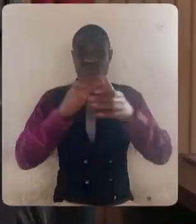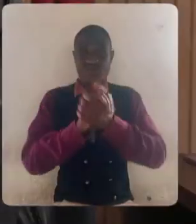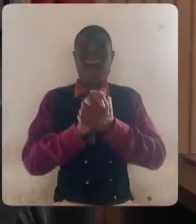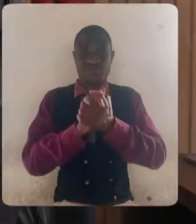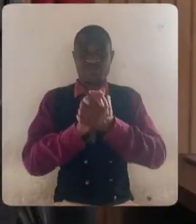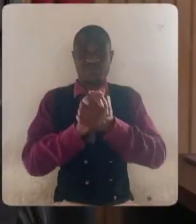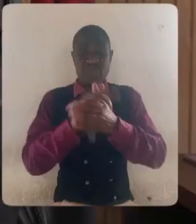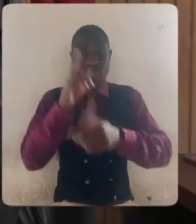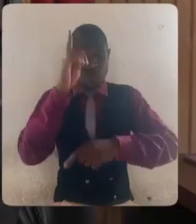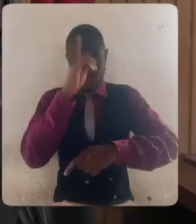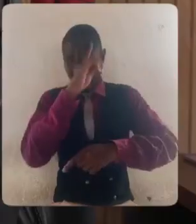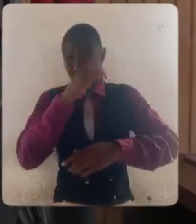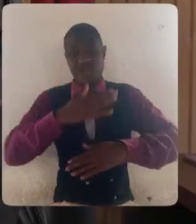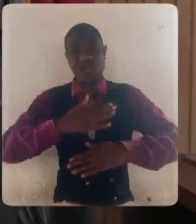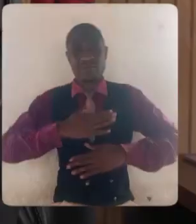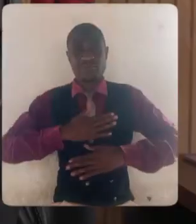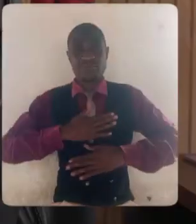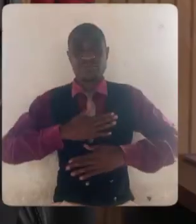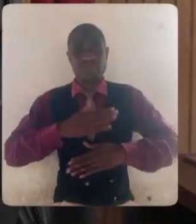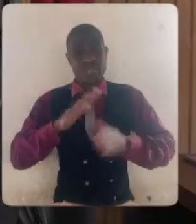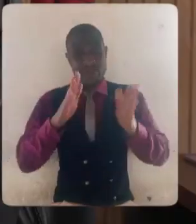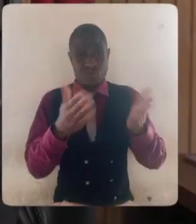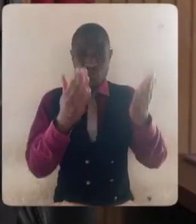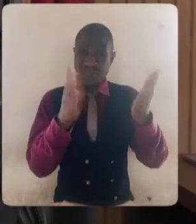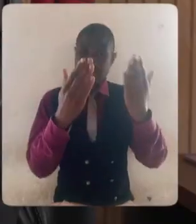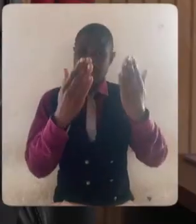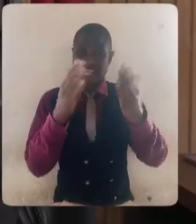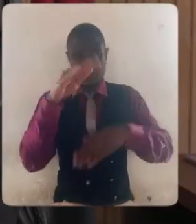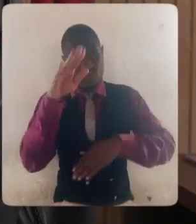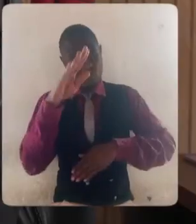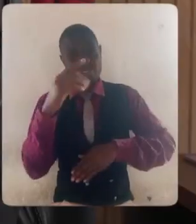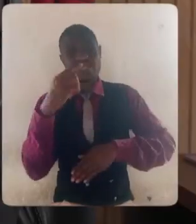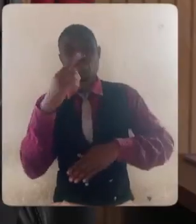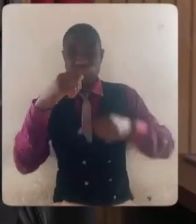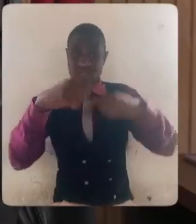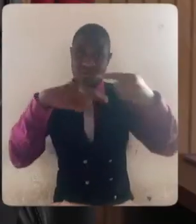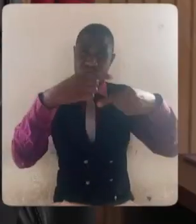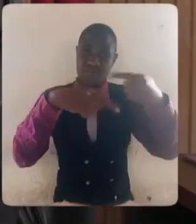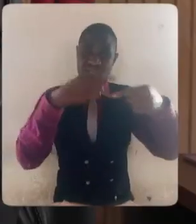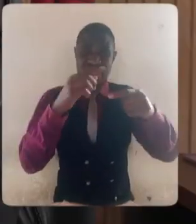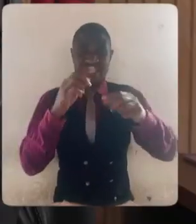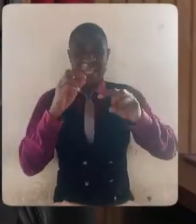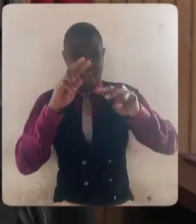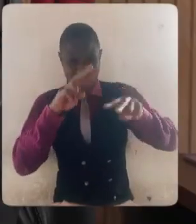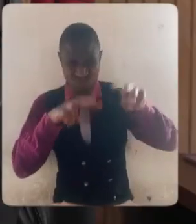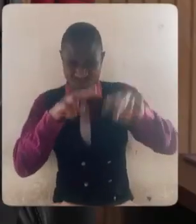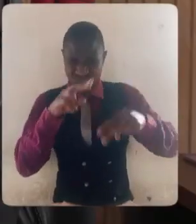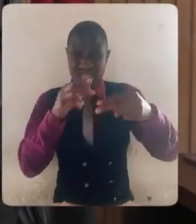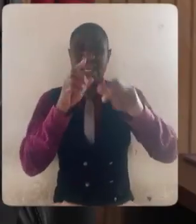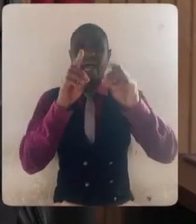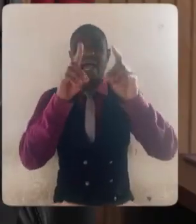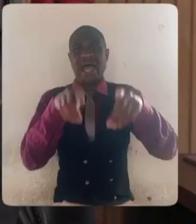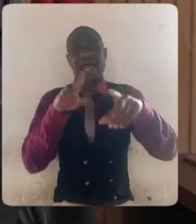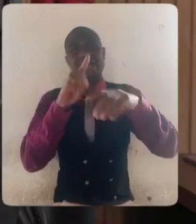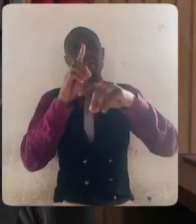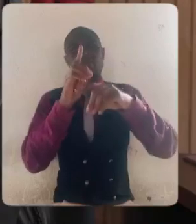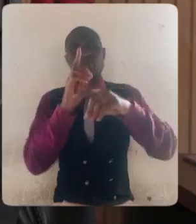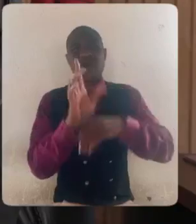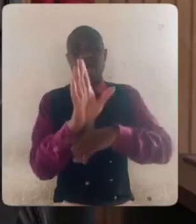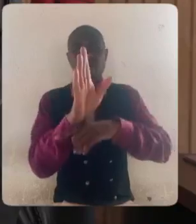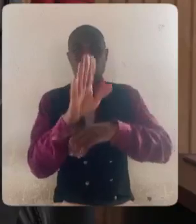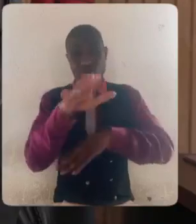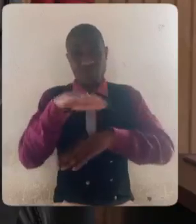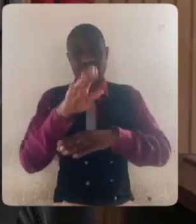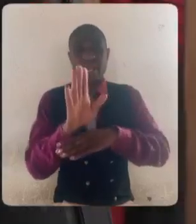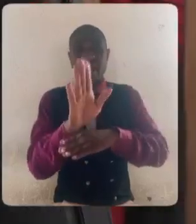reiterate that the campaign period officially ended on 14th September at 6 a.m. Any campaign activity beyond this period